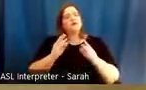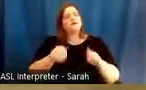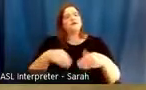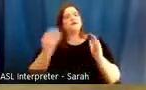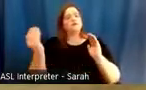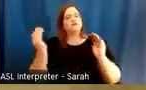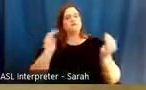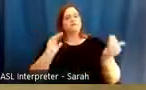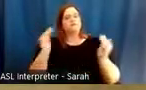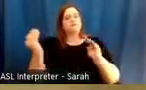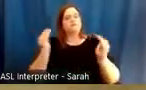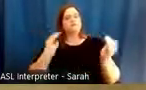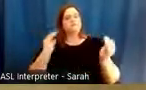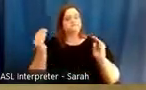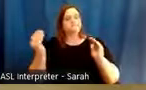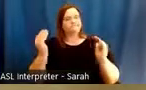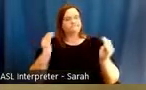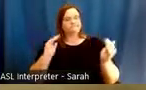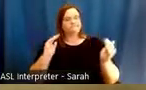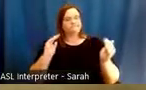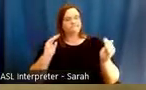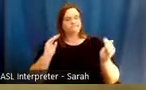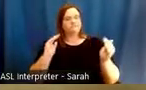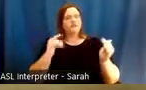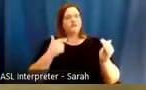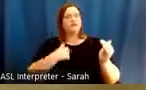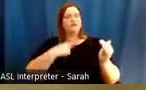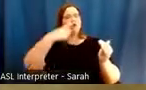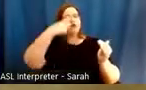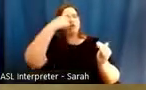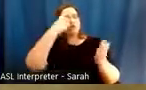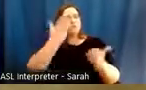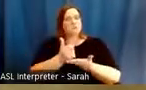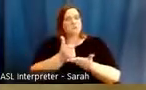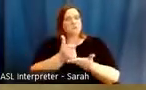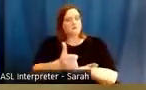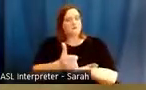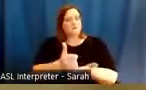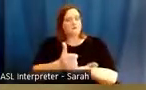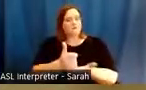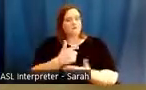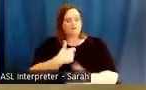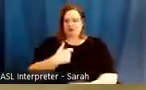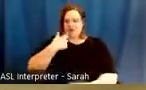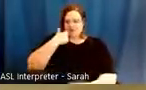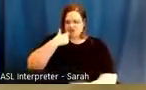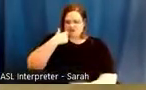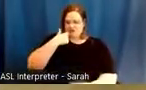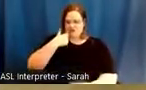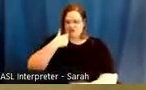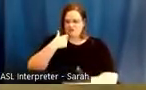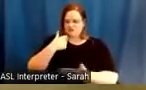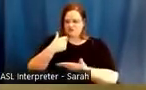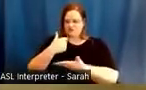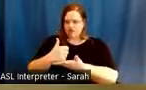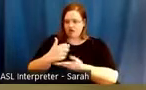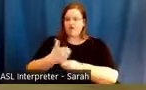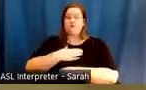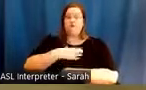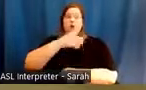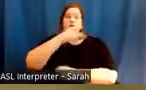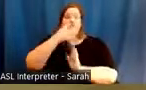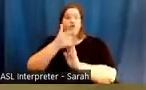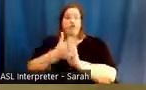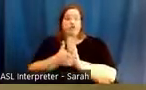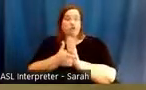analogy that I thought might help, because I just helped get my mother-in-law